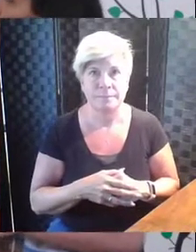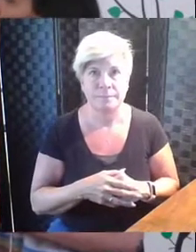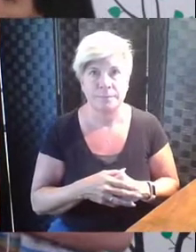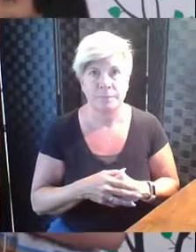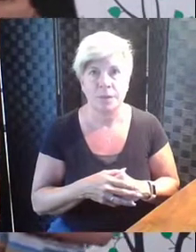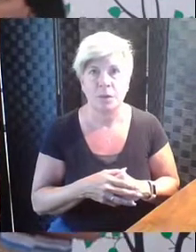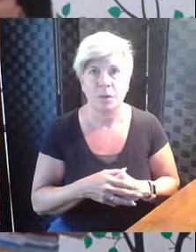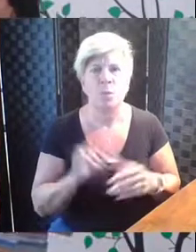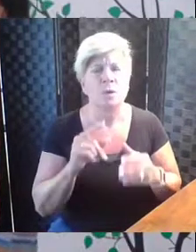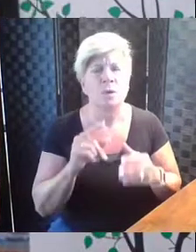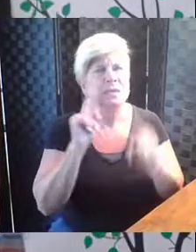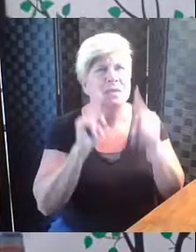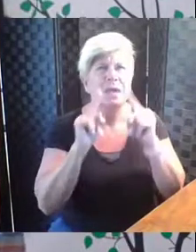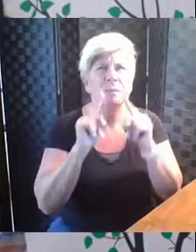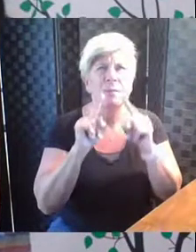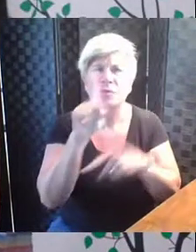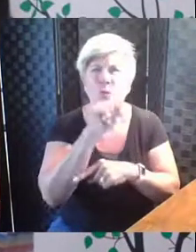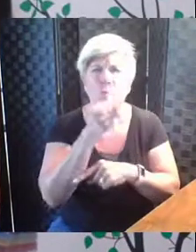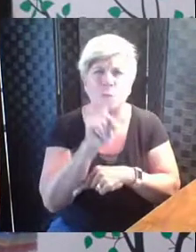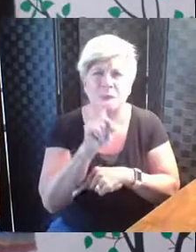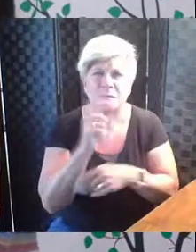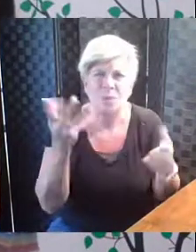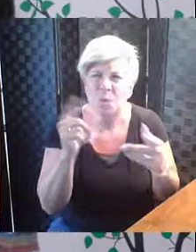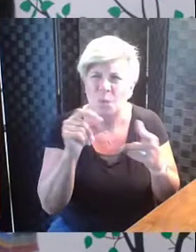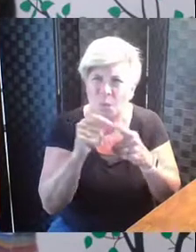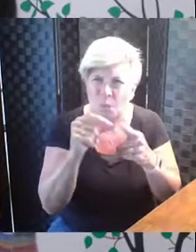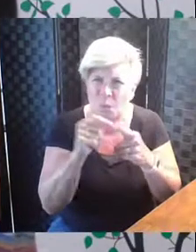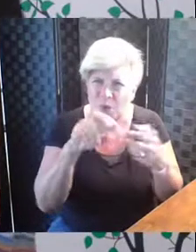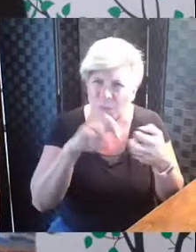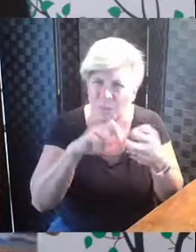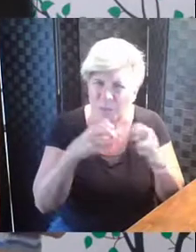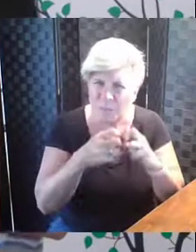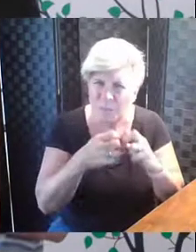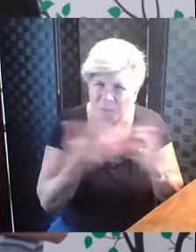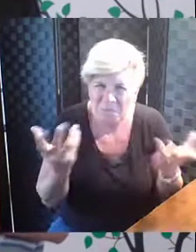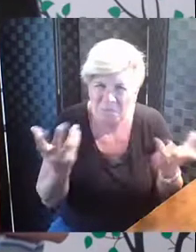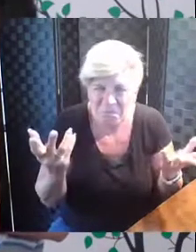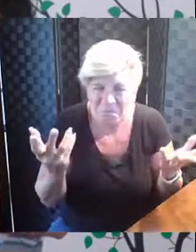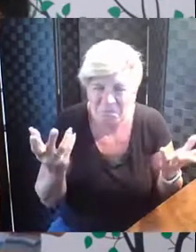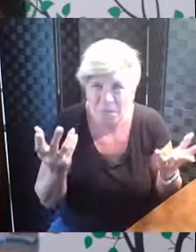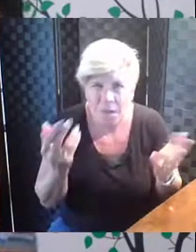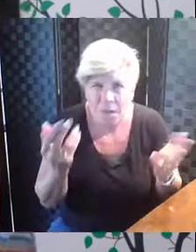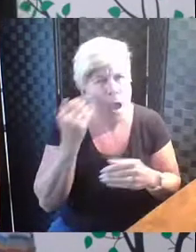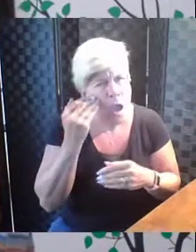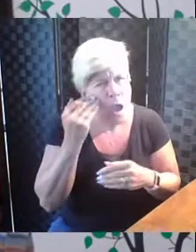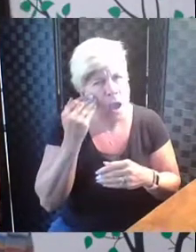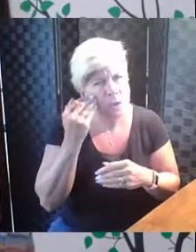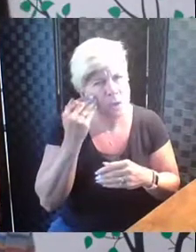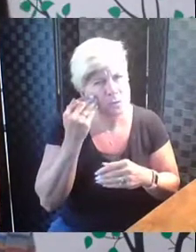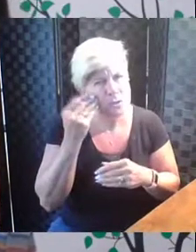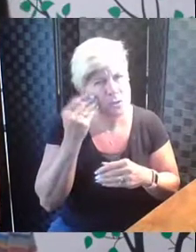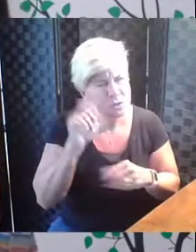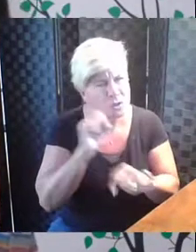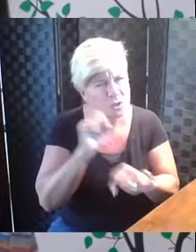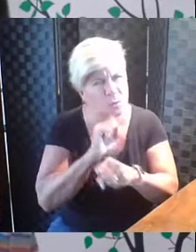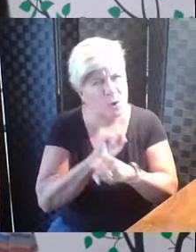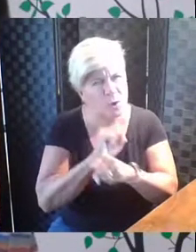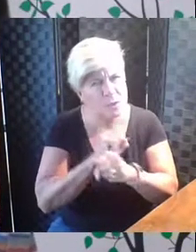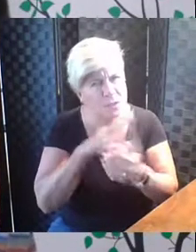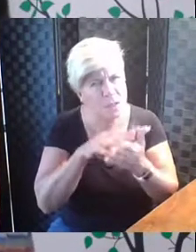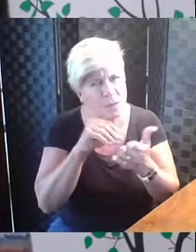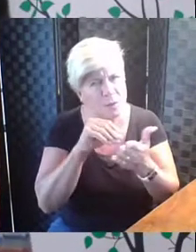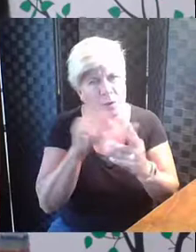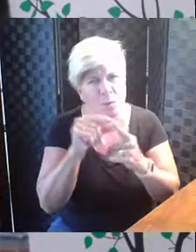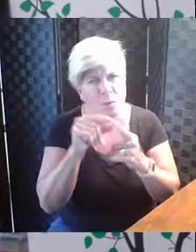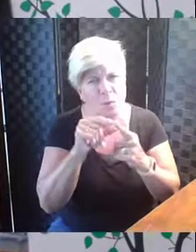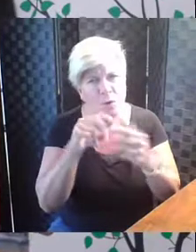So we're going to start thinking about the question, what is a word problem? Now, I know that you should have worked with word problems in second